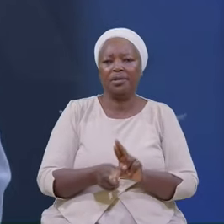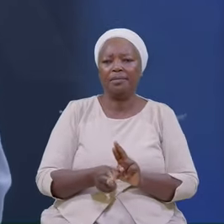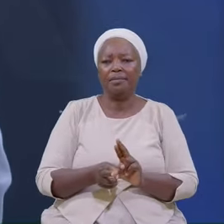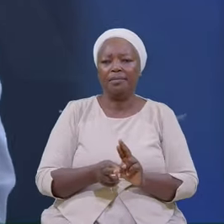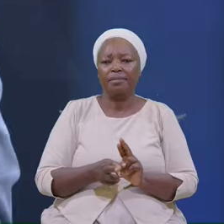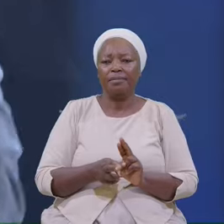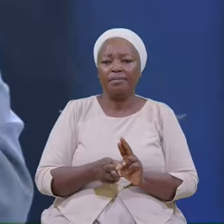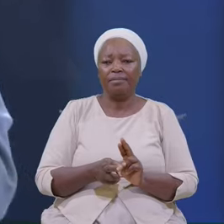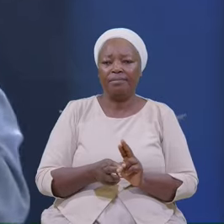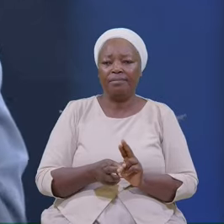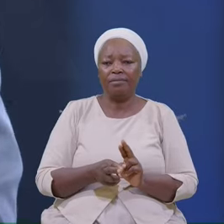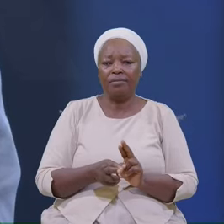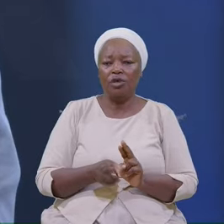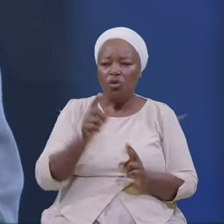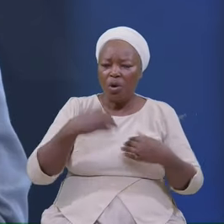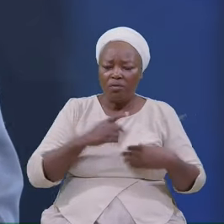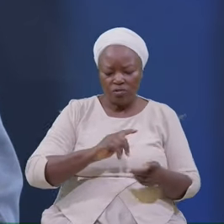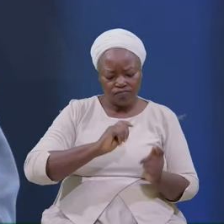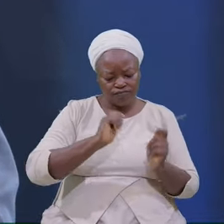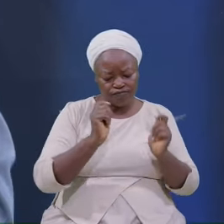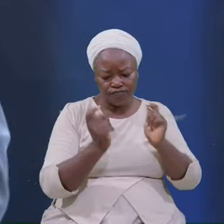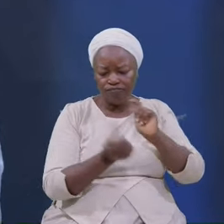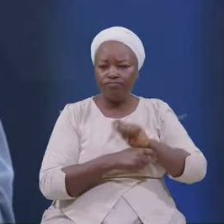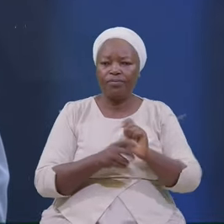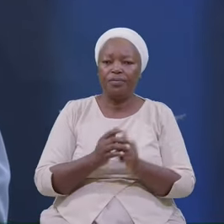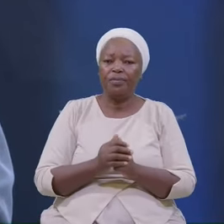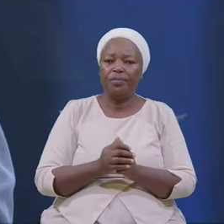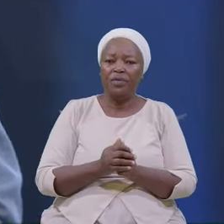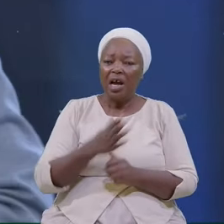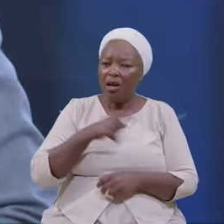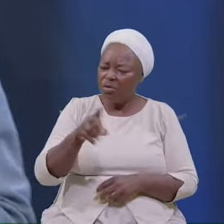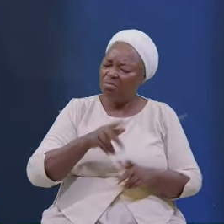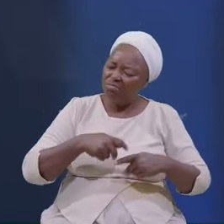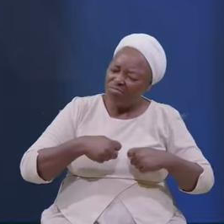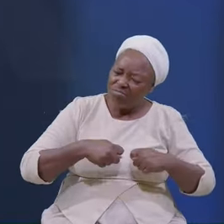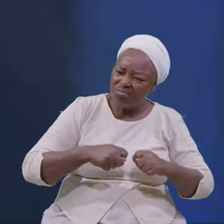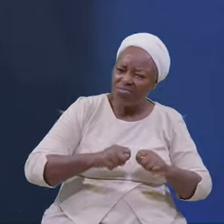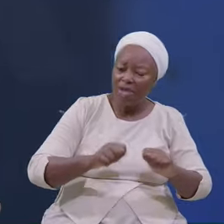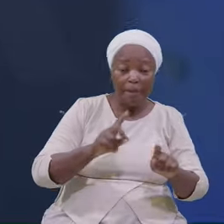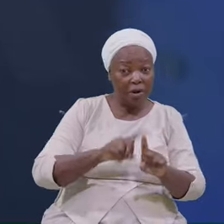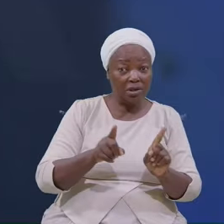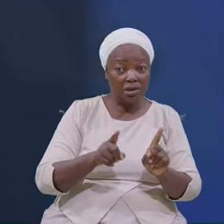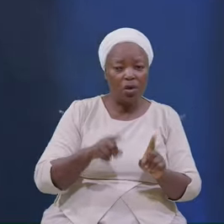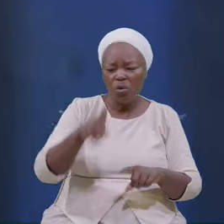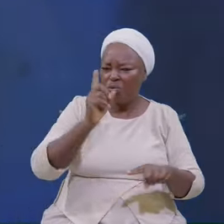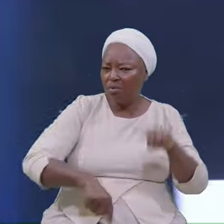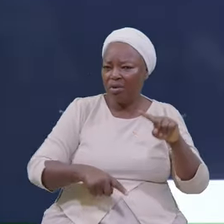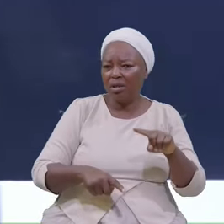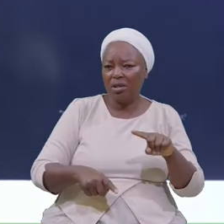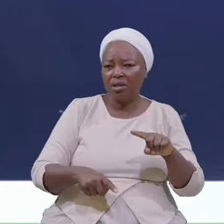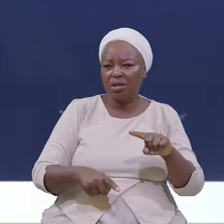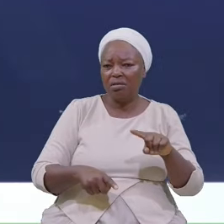toujours le temps là où il faut repentir, il faut changer. But you cannot even